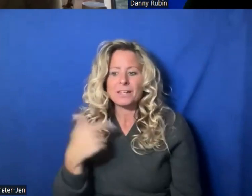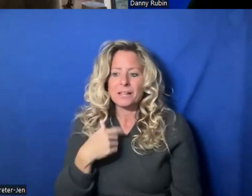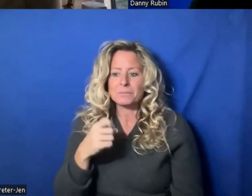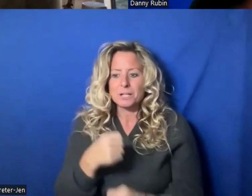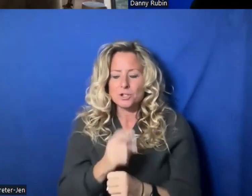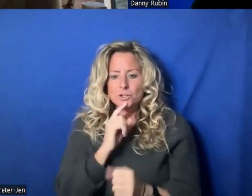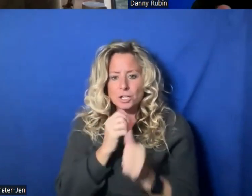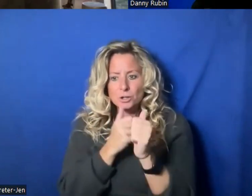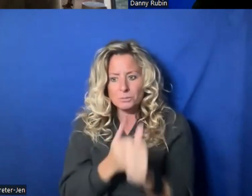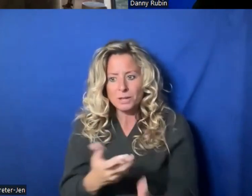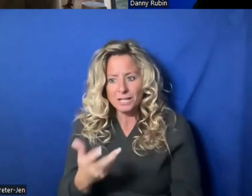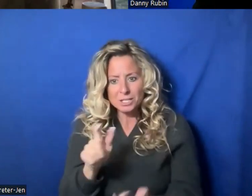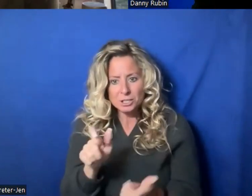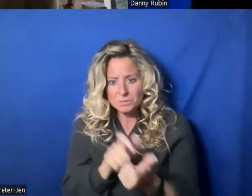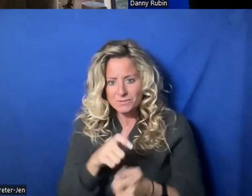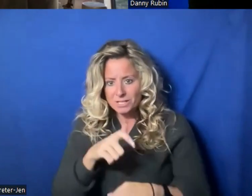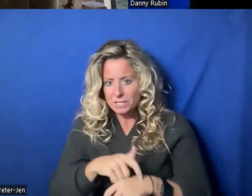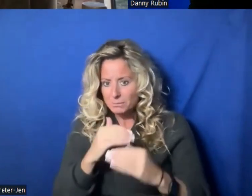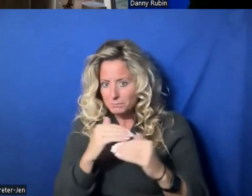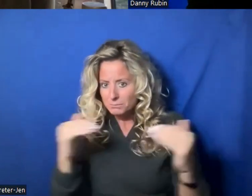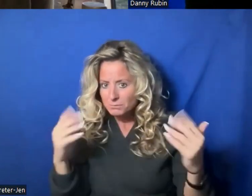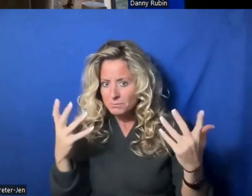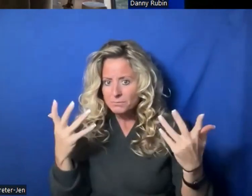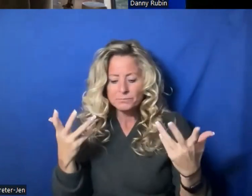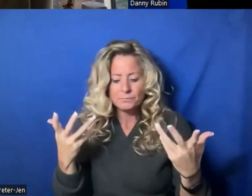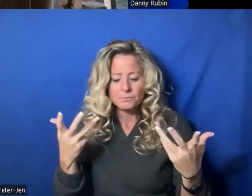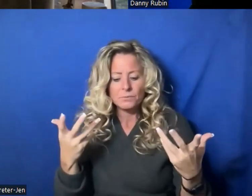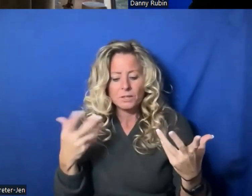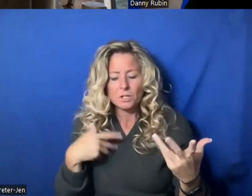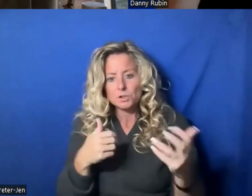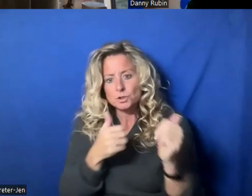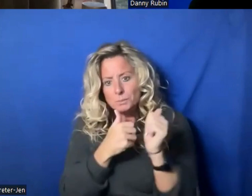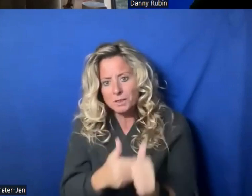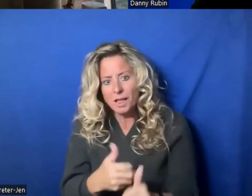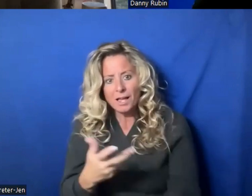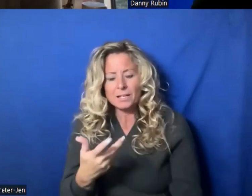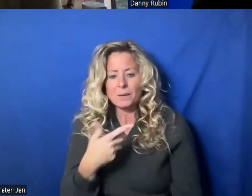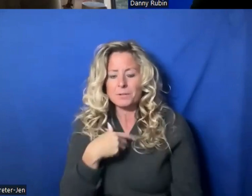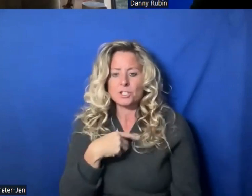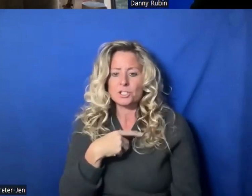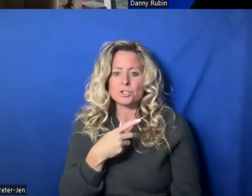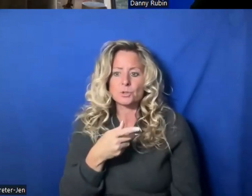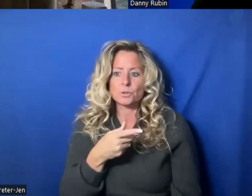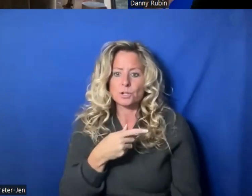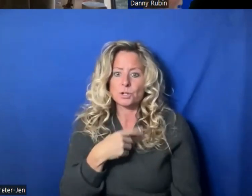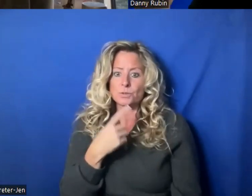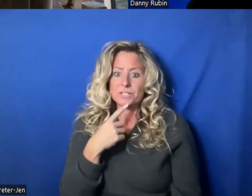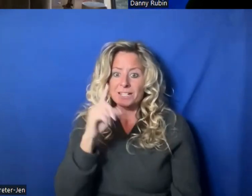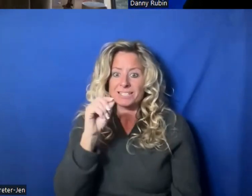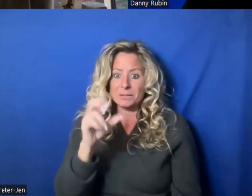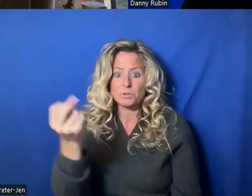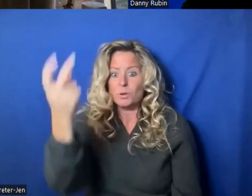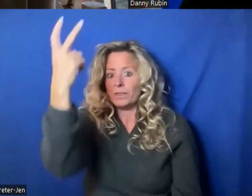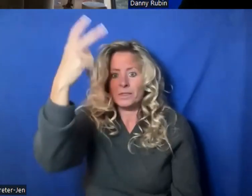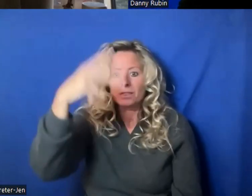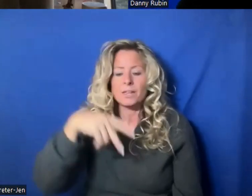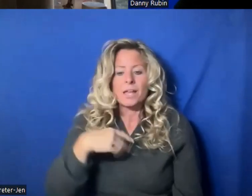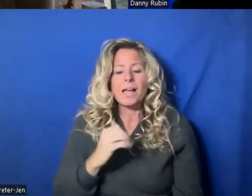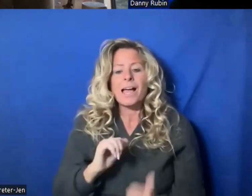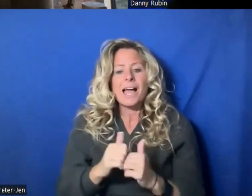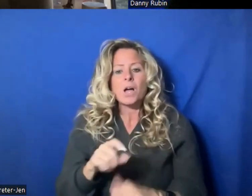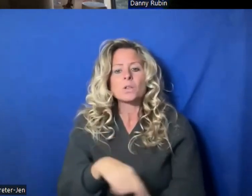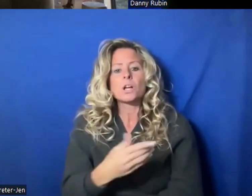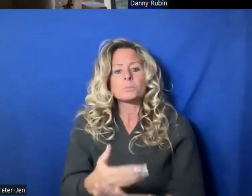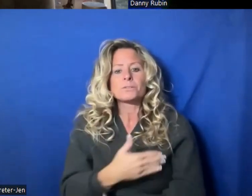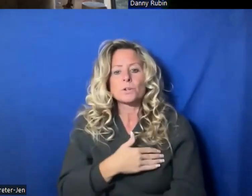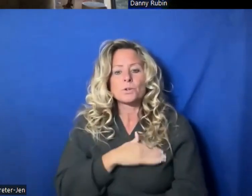comply. Is there a certain amount of time you have to make to comply? Because they spit it out Yeah. on December 12th. How long Yes. do you have to, like,